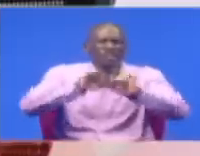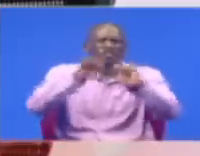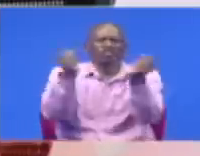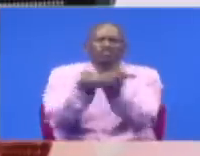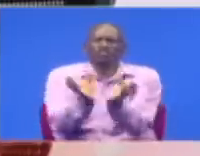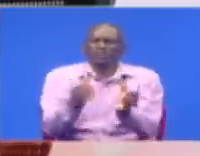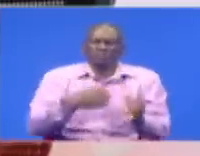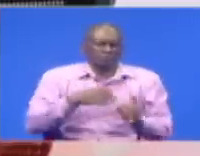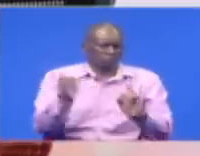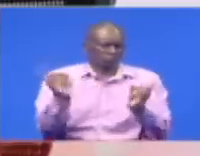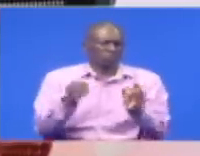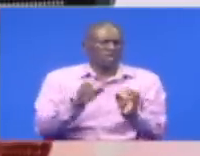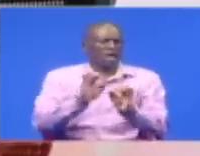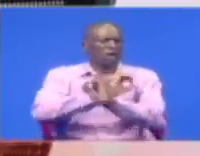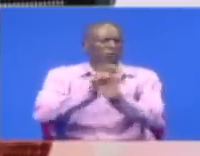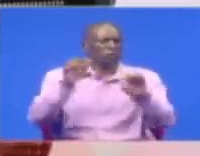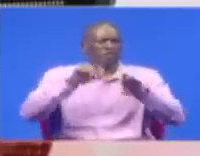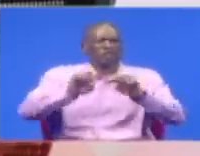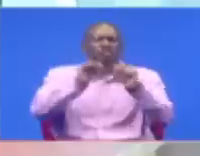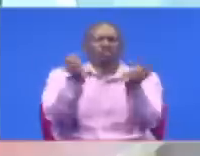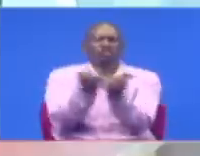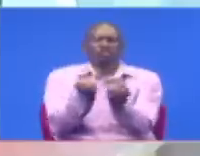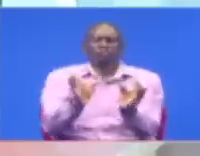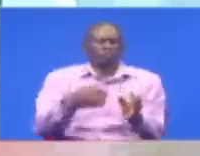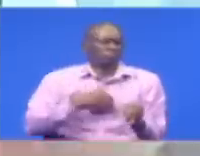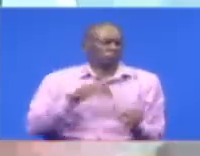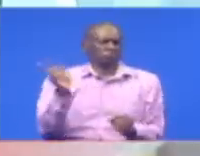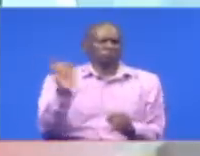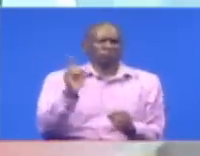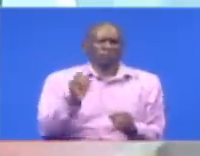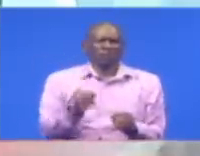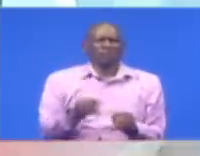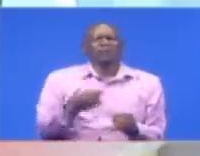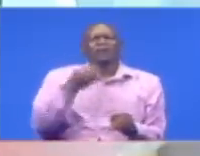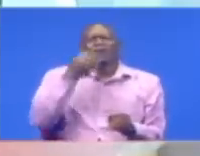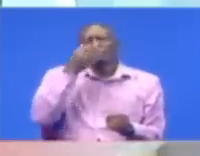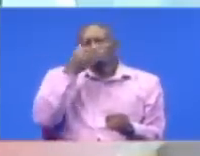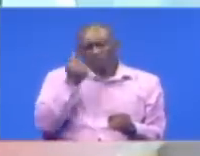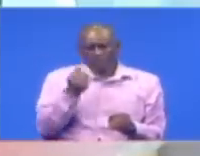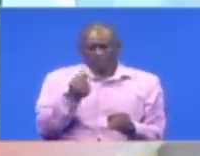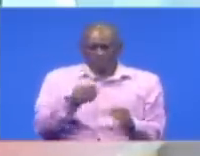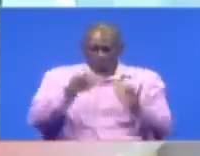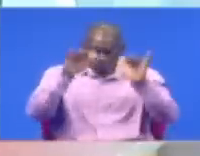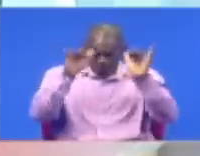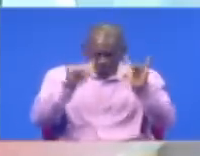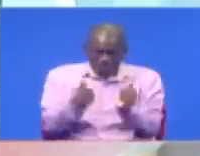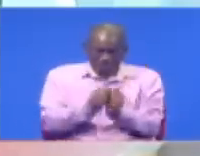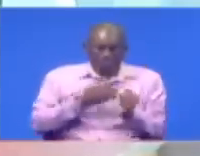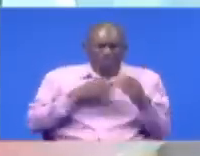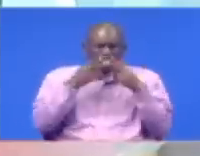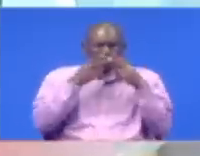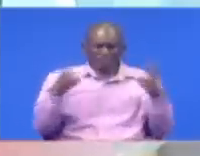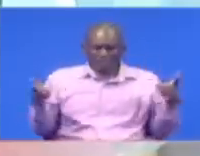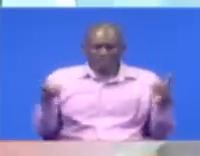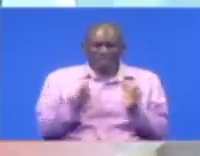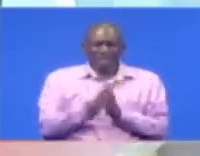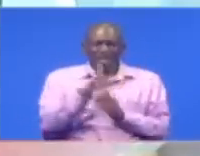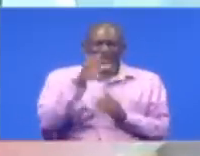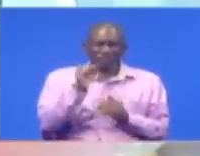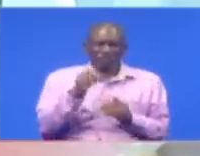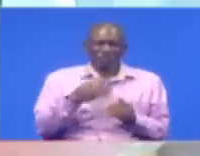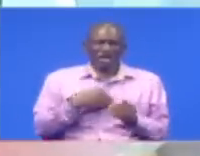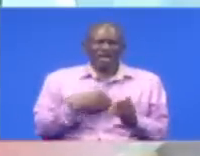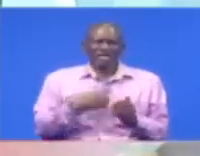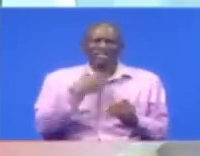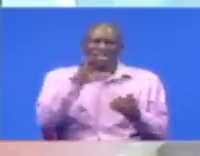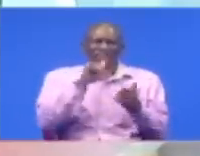media, any of the social media platforms. I'll prefer to hold my peace, and therefore I